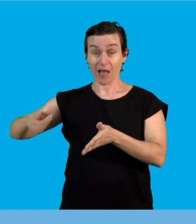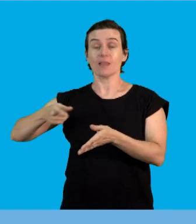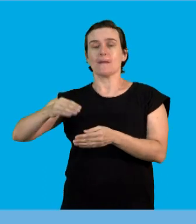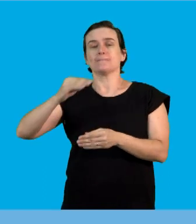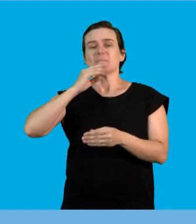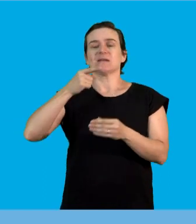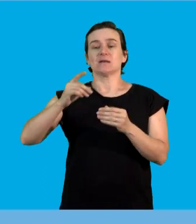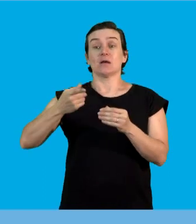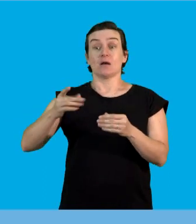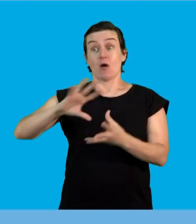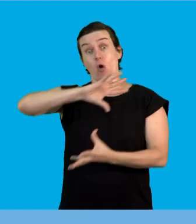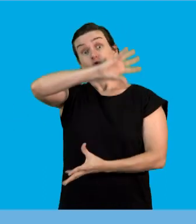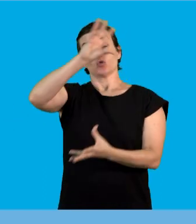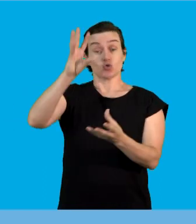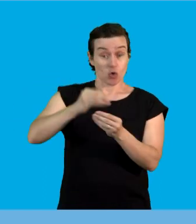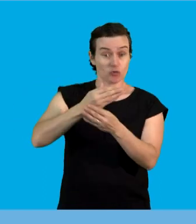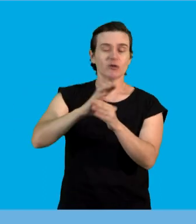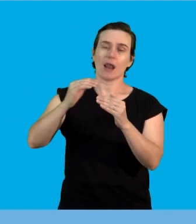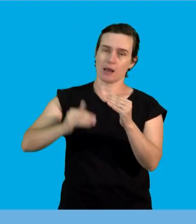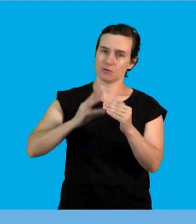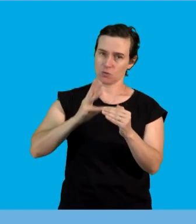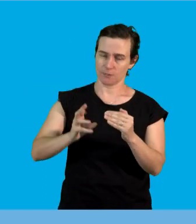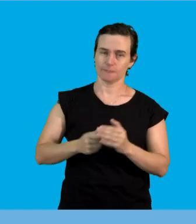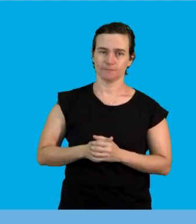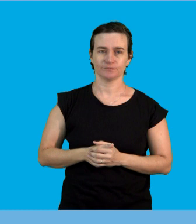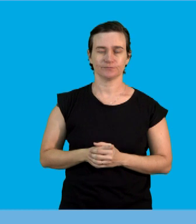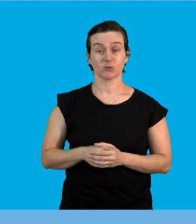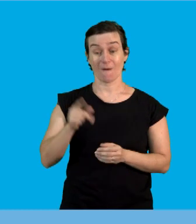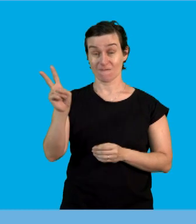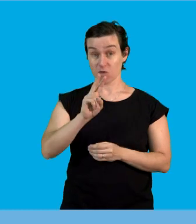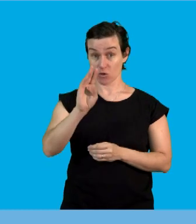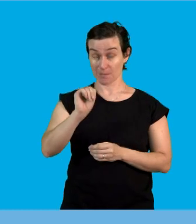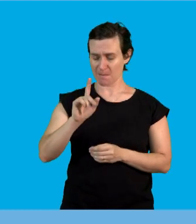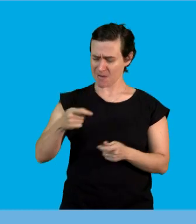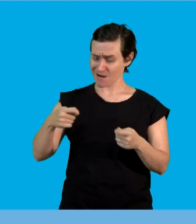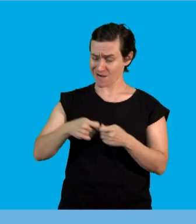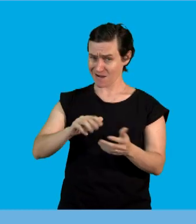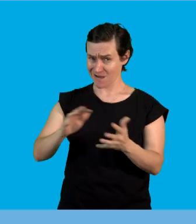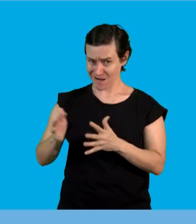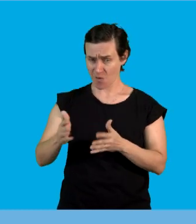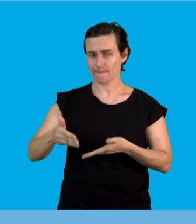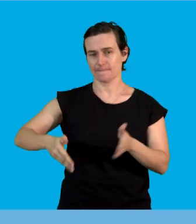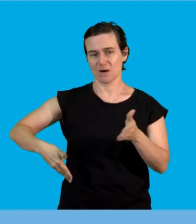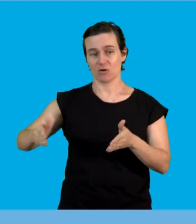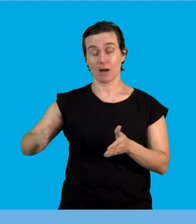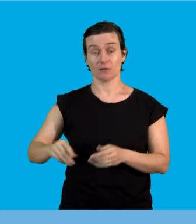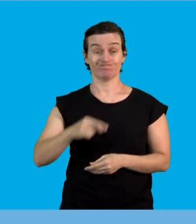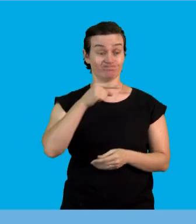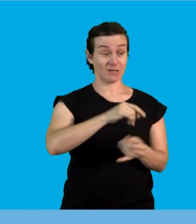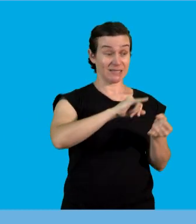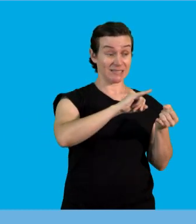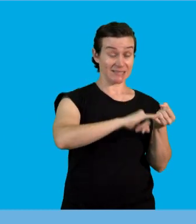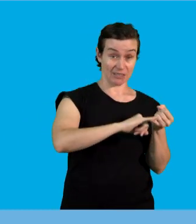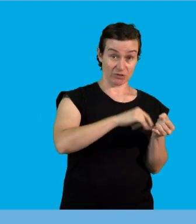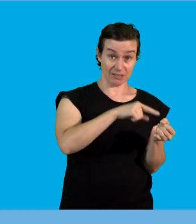resistance of the circuit. So because a voltmeter has a high resistance, it always needs to be connected in parallel. Whereas a series has